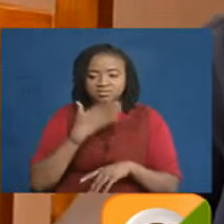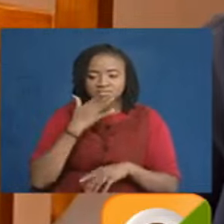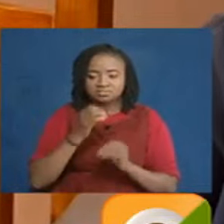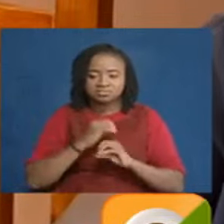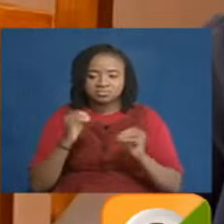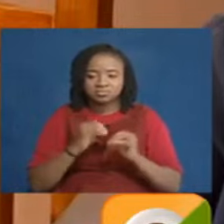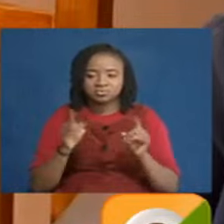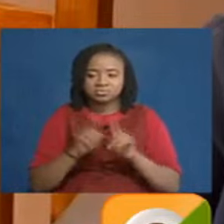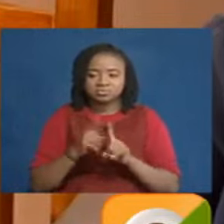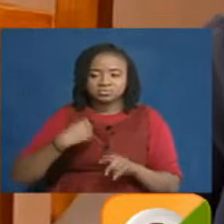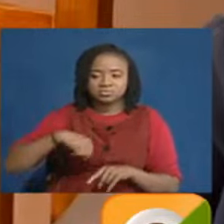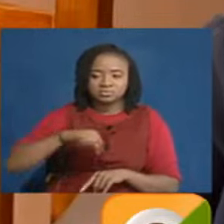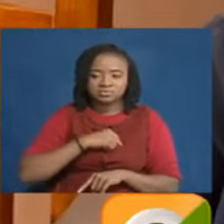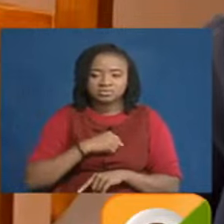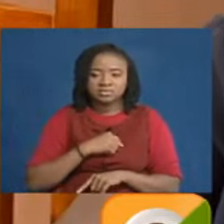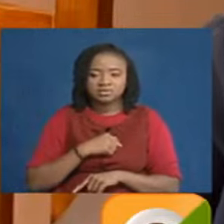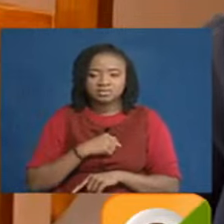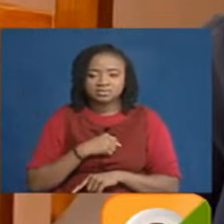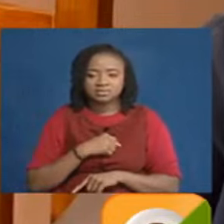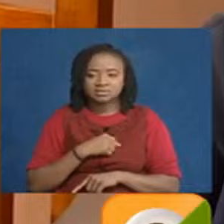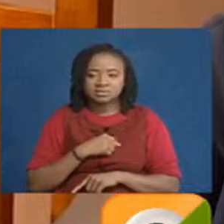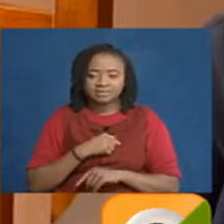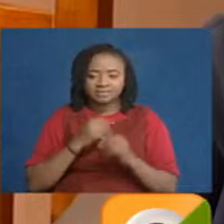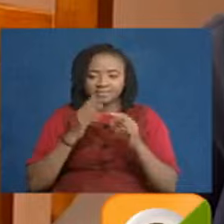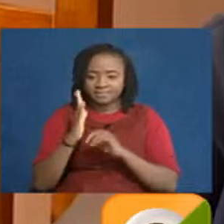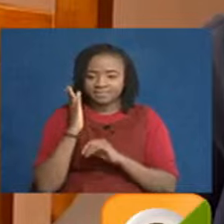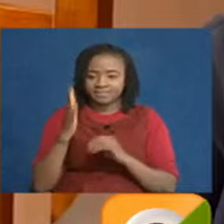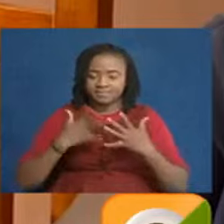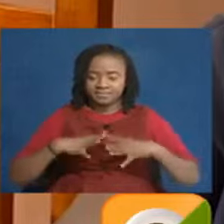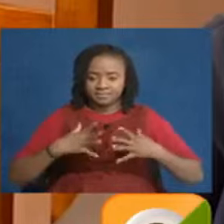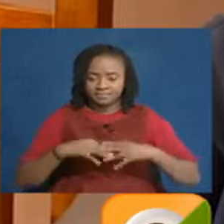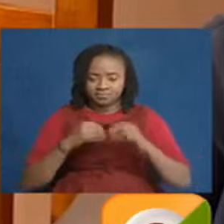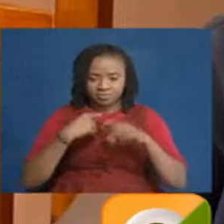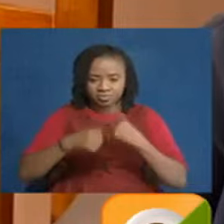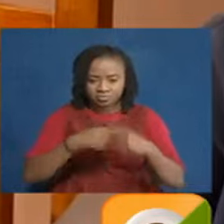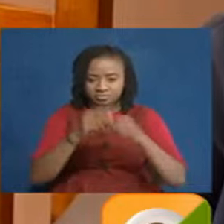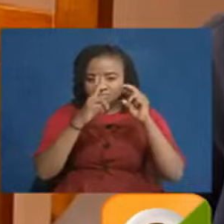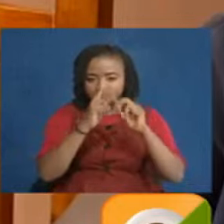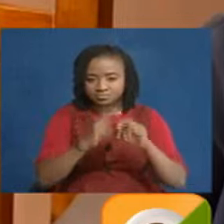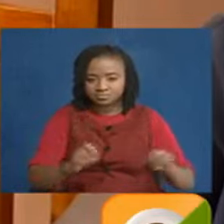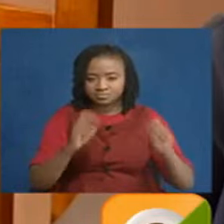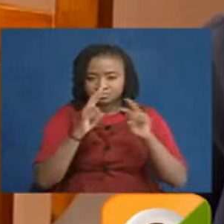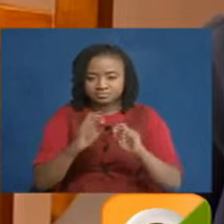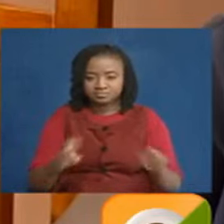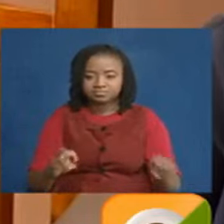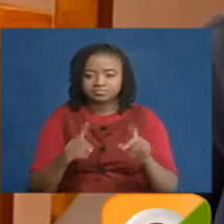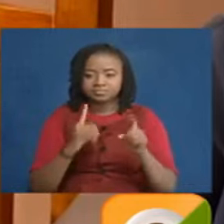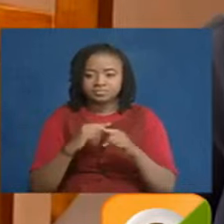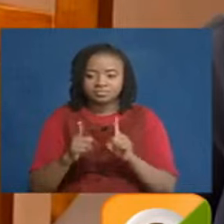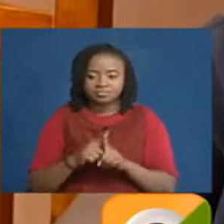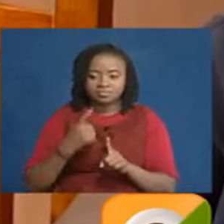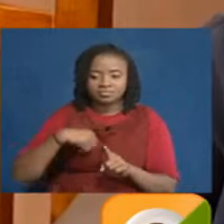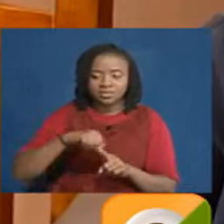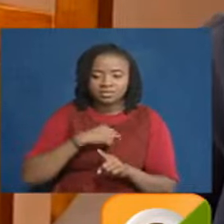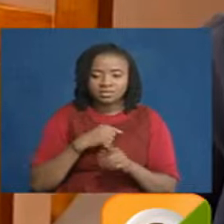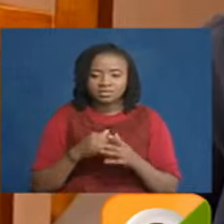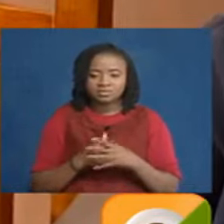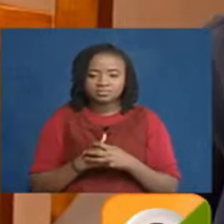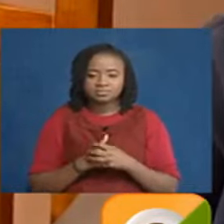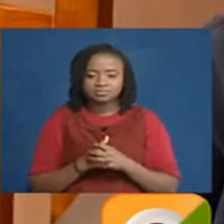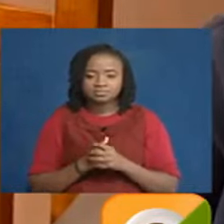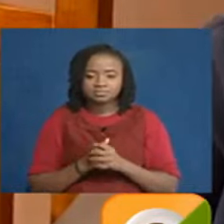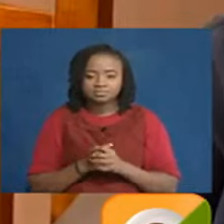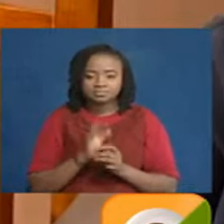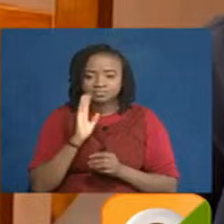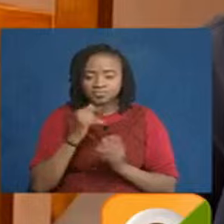security officers, we are still on with our investigations, and we'll ensure that we investigate and try